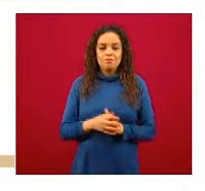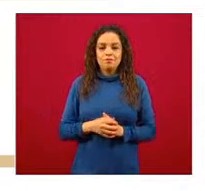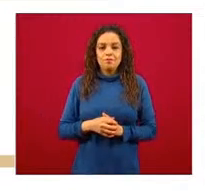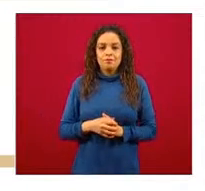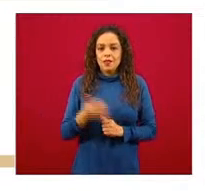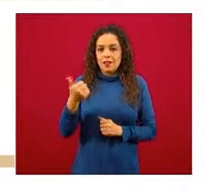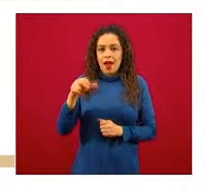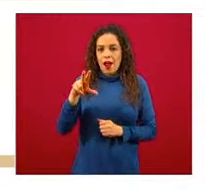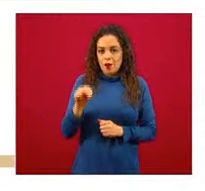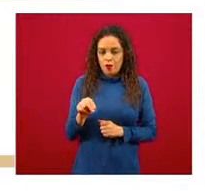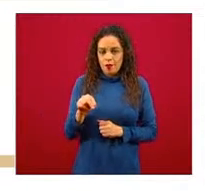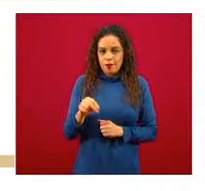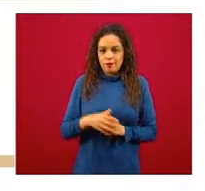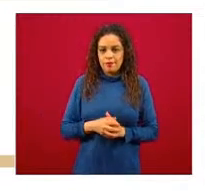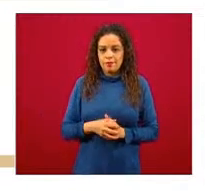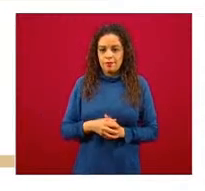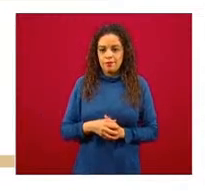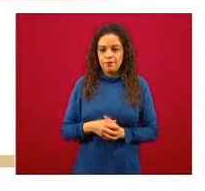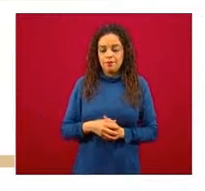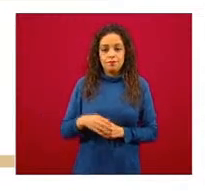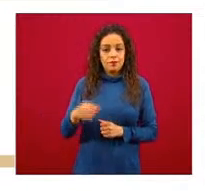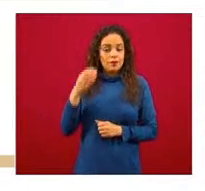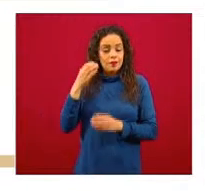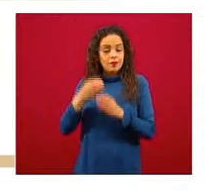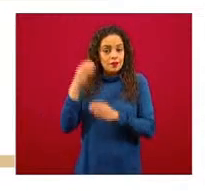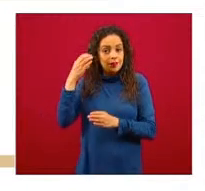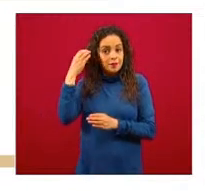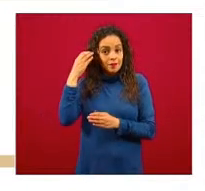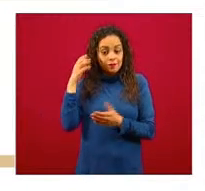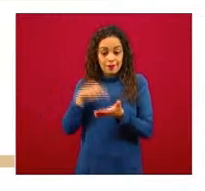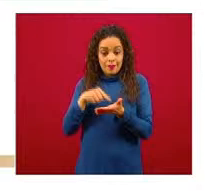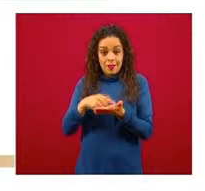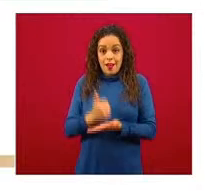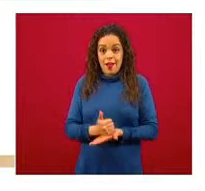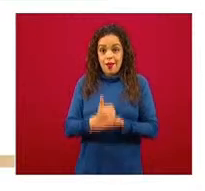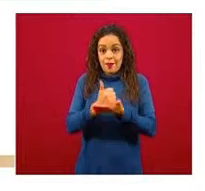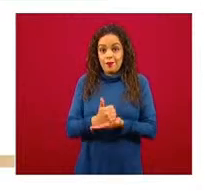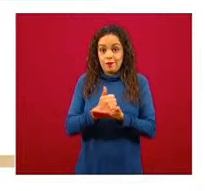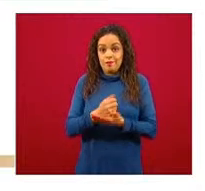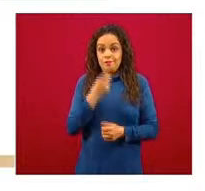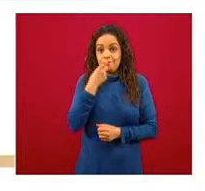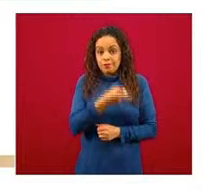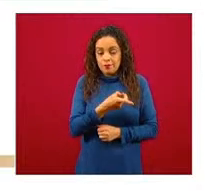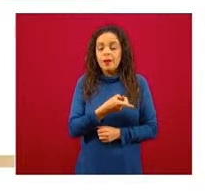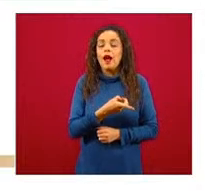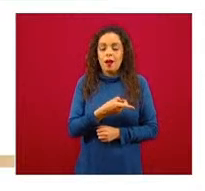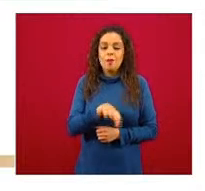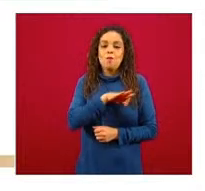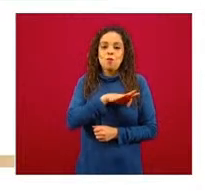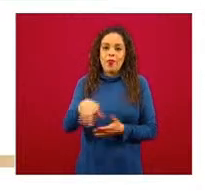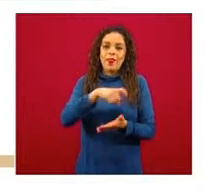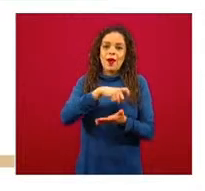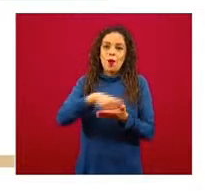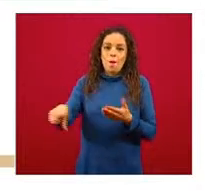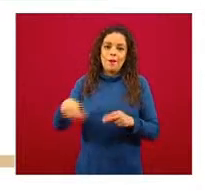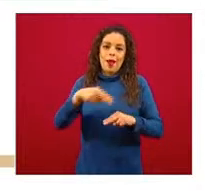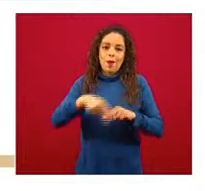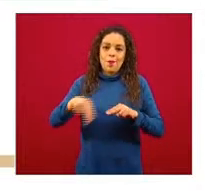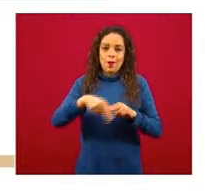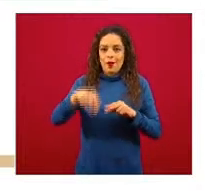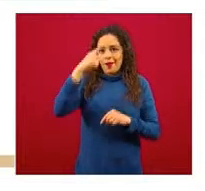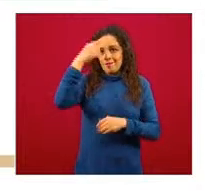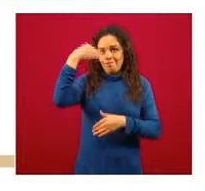We no longer buy physical tickets, just by using a mobile device, you'll be able